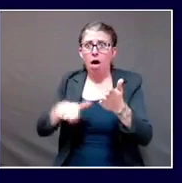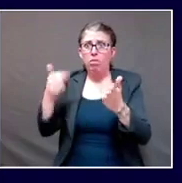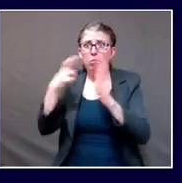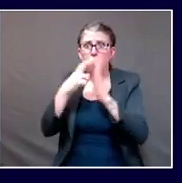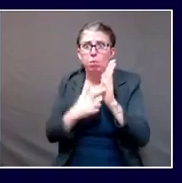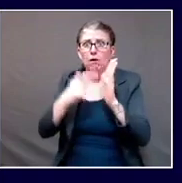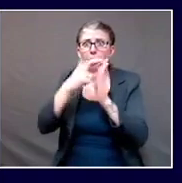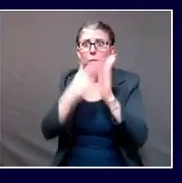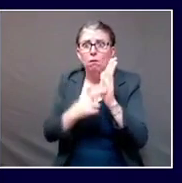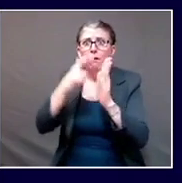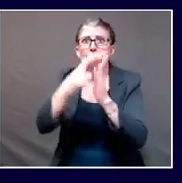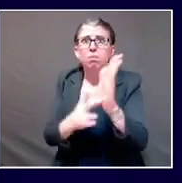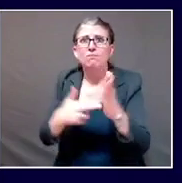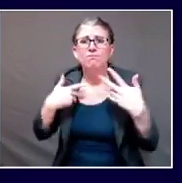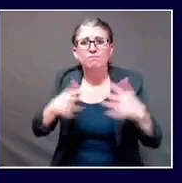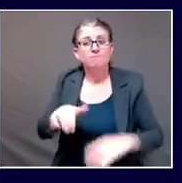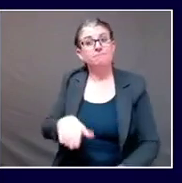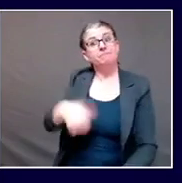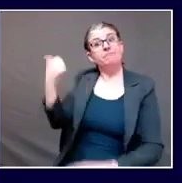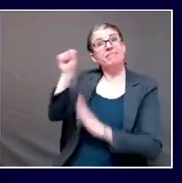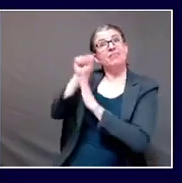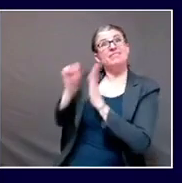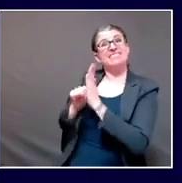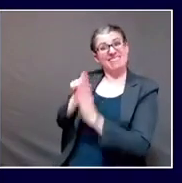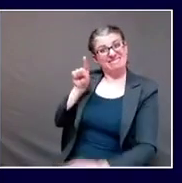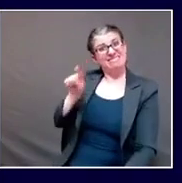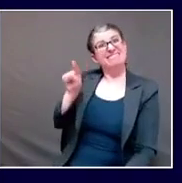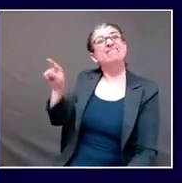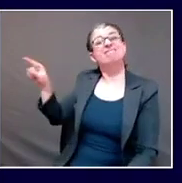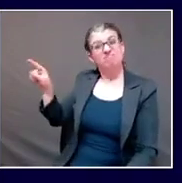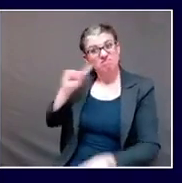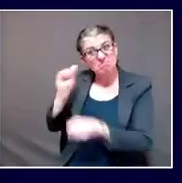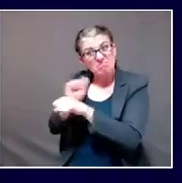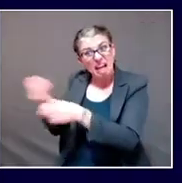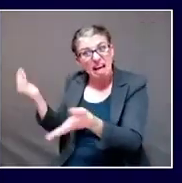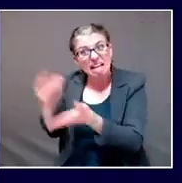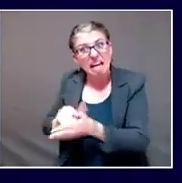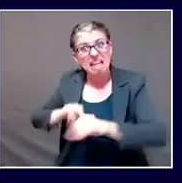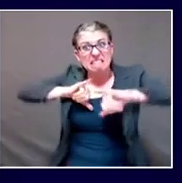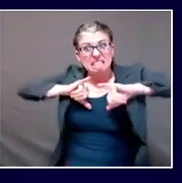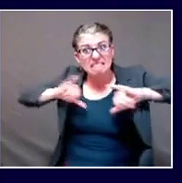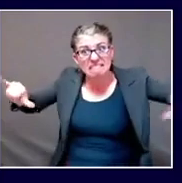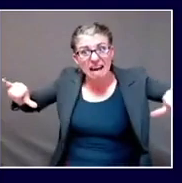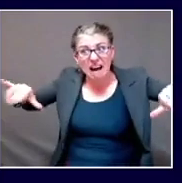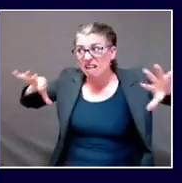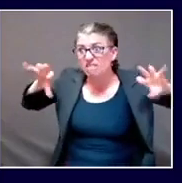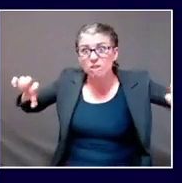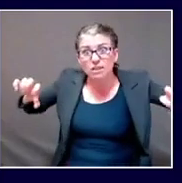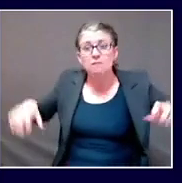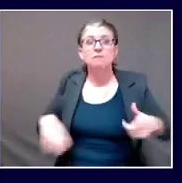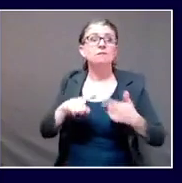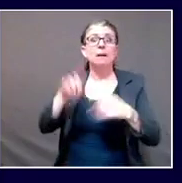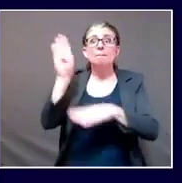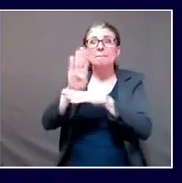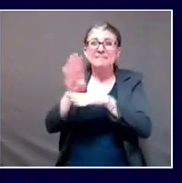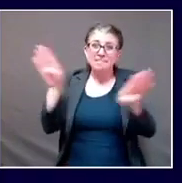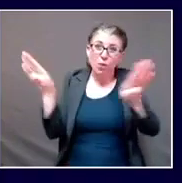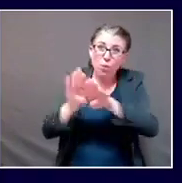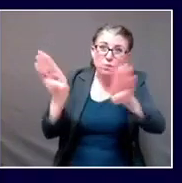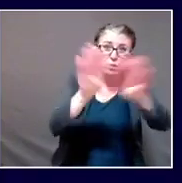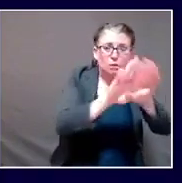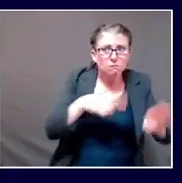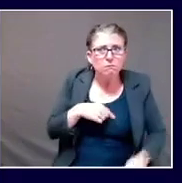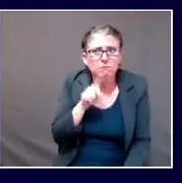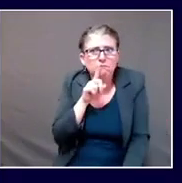or even business closures, as some have done. Those options are a last resort. They're a last resort because they have such a devastating effect on